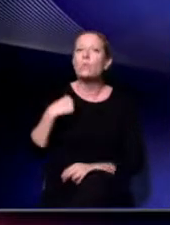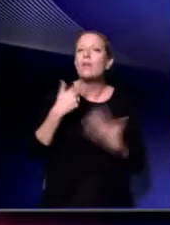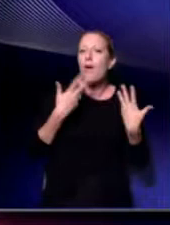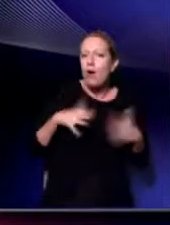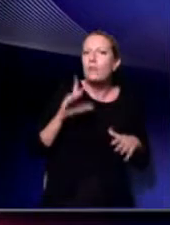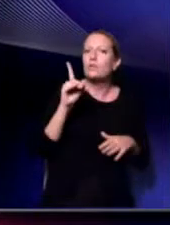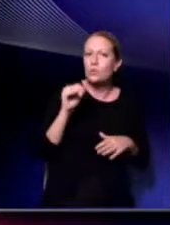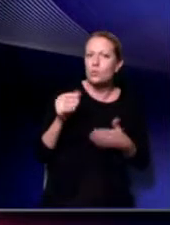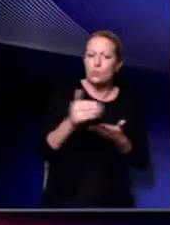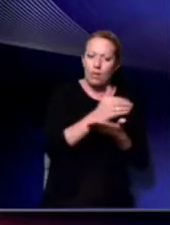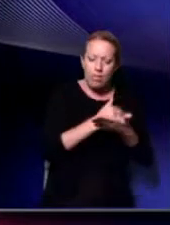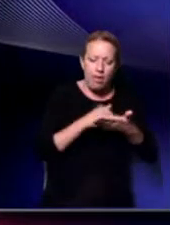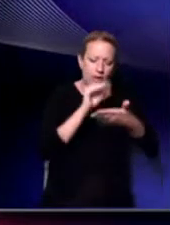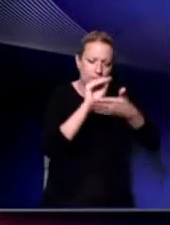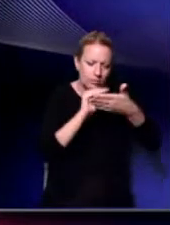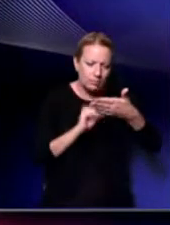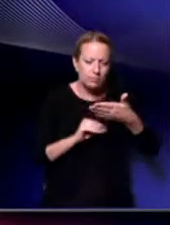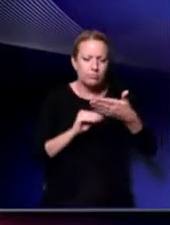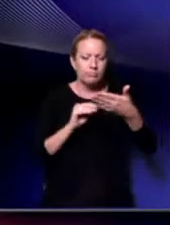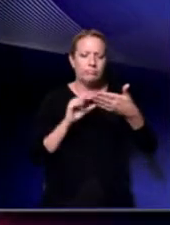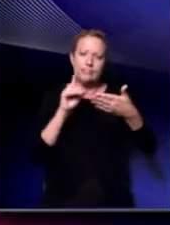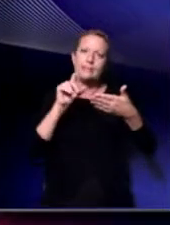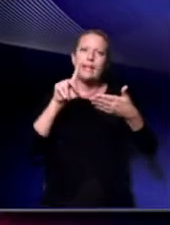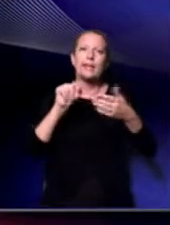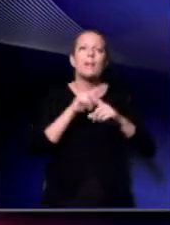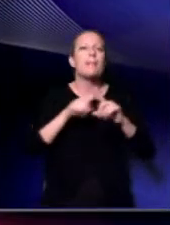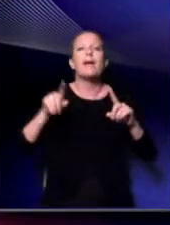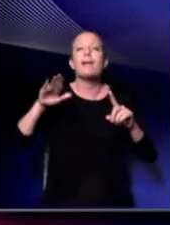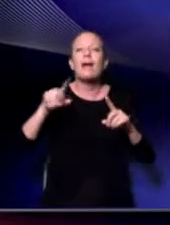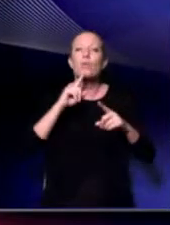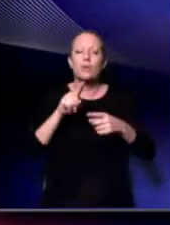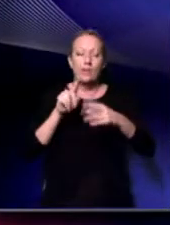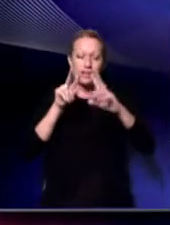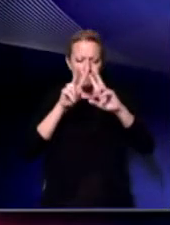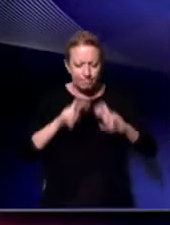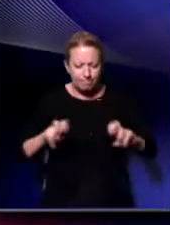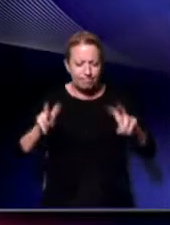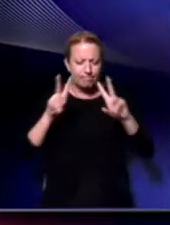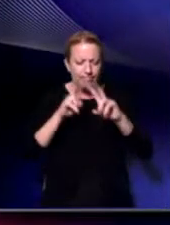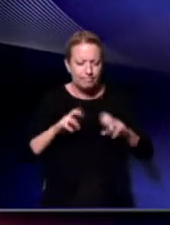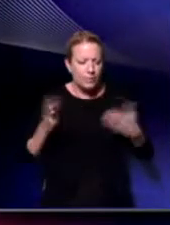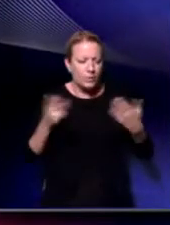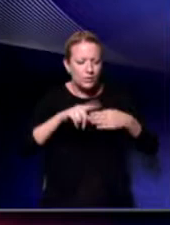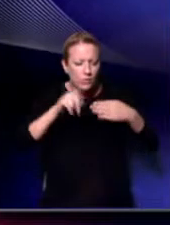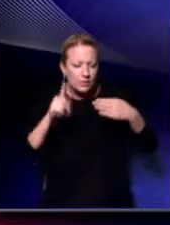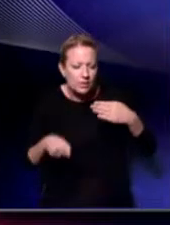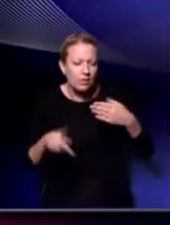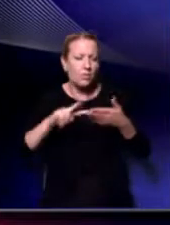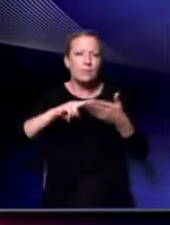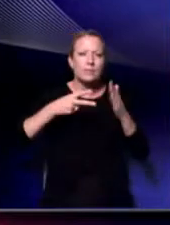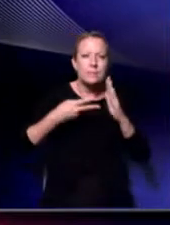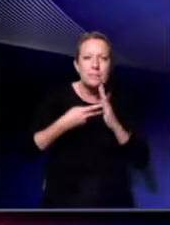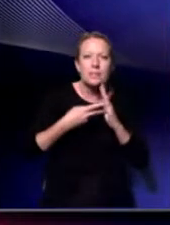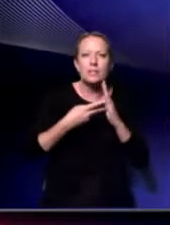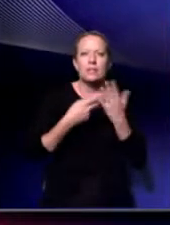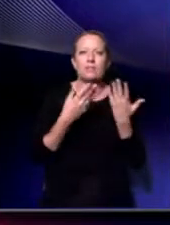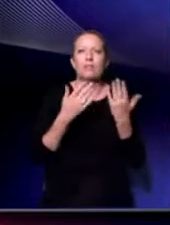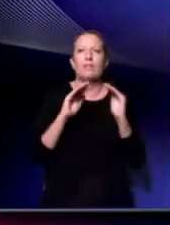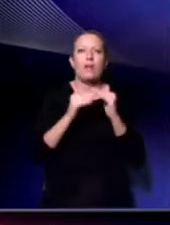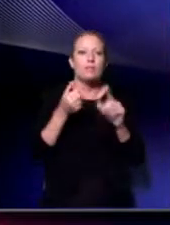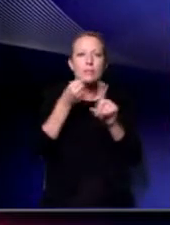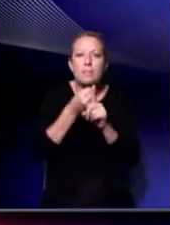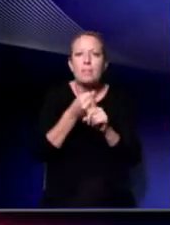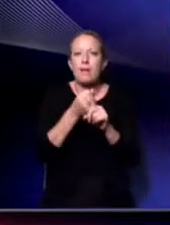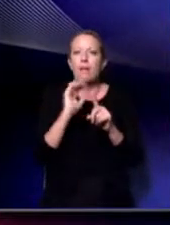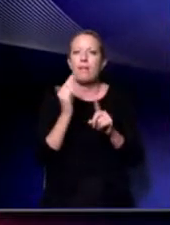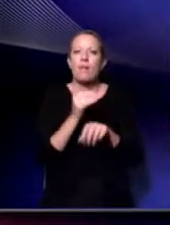have really analyzed, have not come to findings, and not have figured out what the implications are,